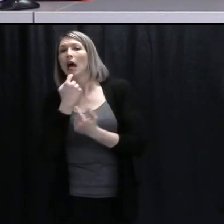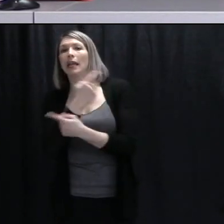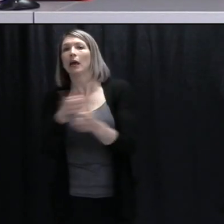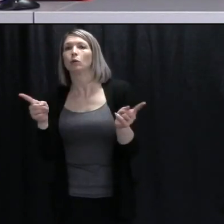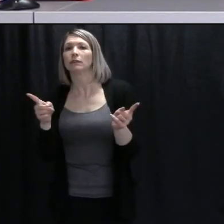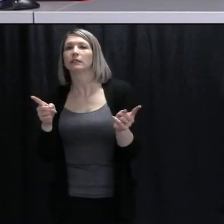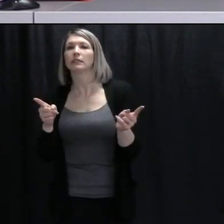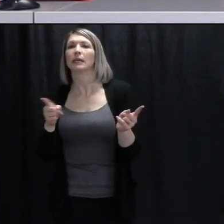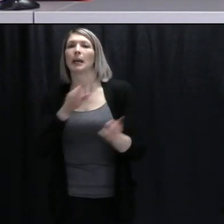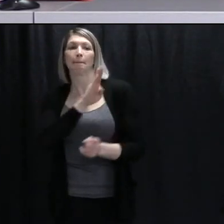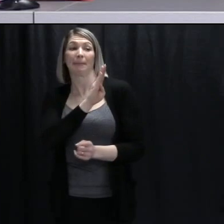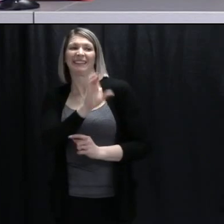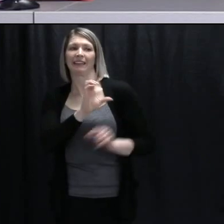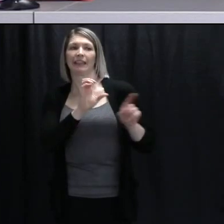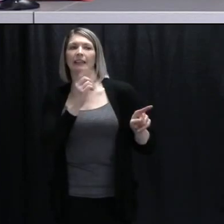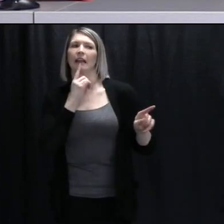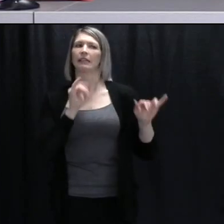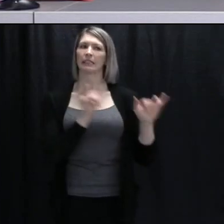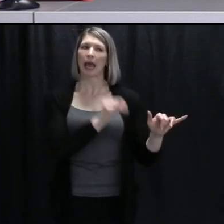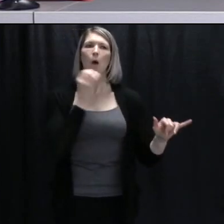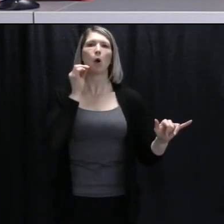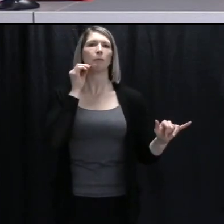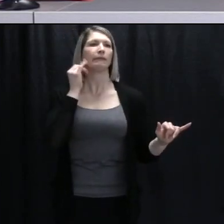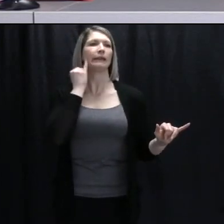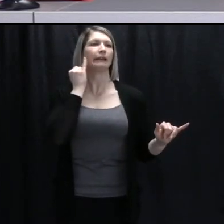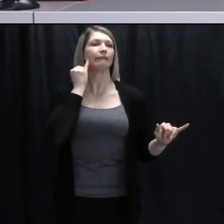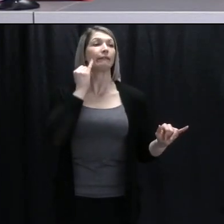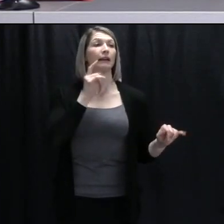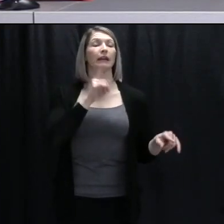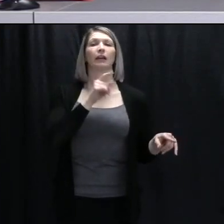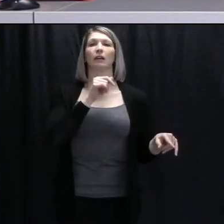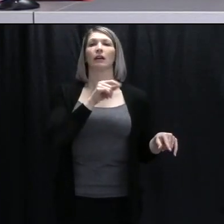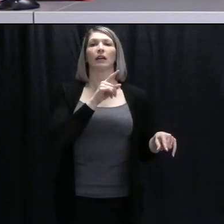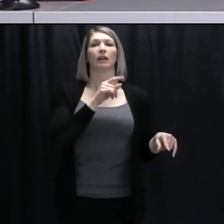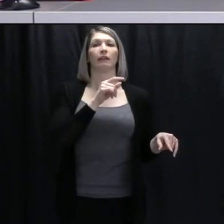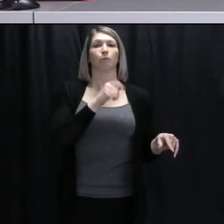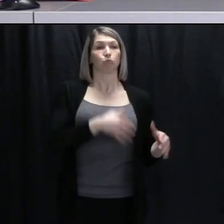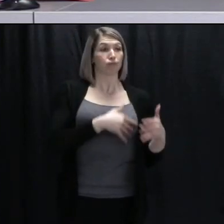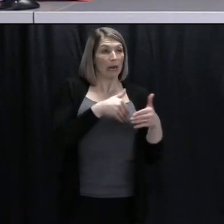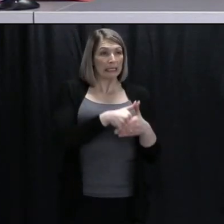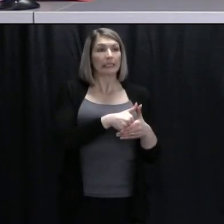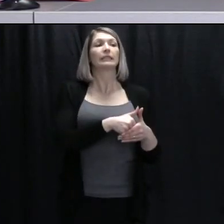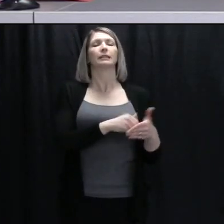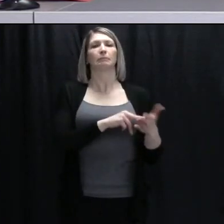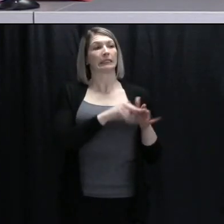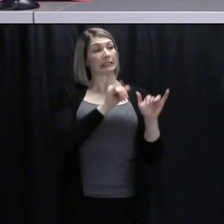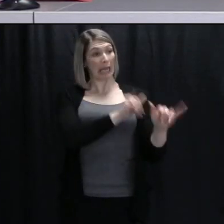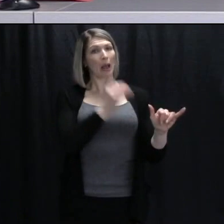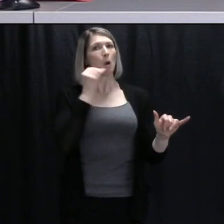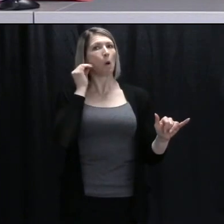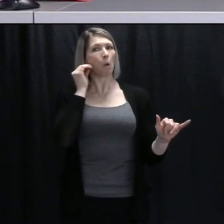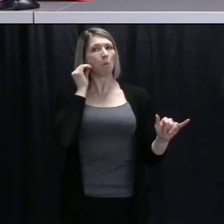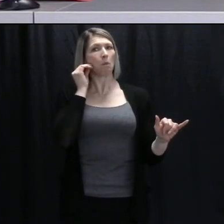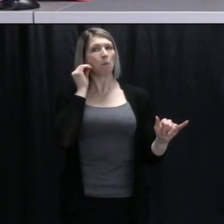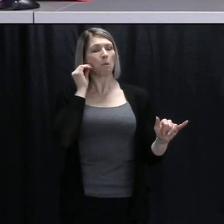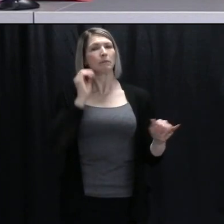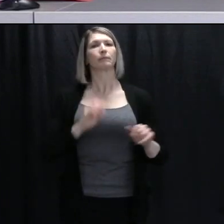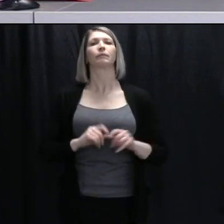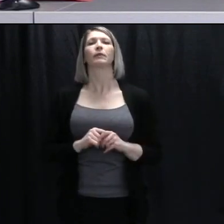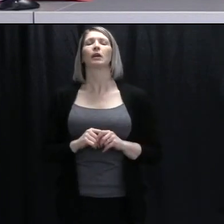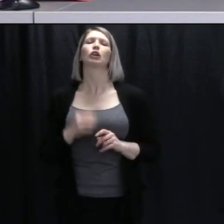for the federal paid leave of absence. That's concerning some pregnant healthcare workers here, saying that maybe they should do the same. What do you say to those